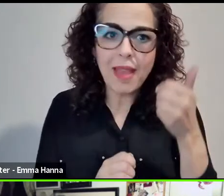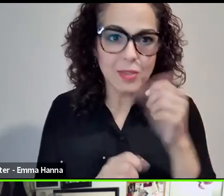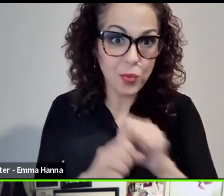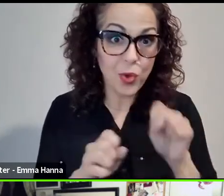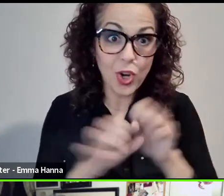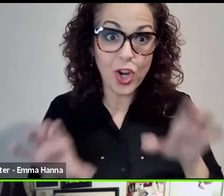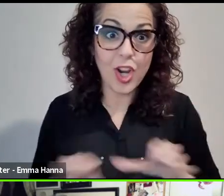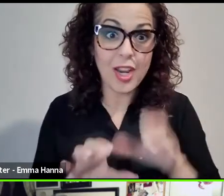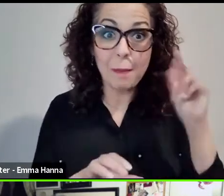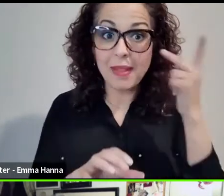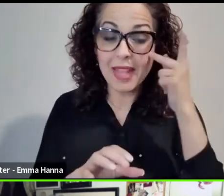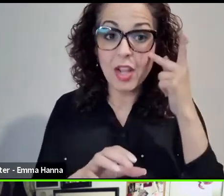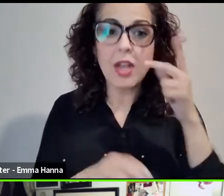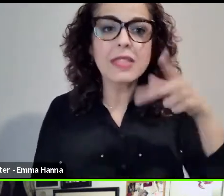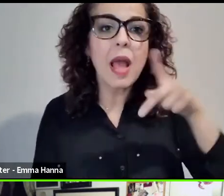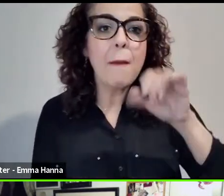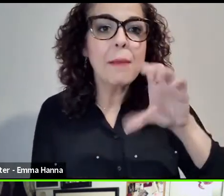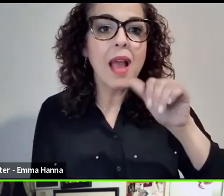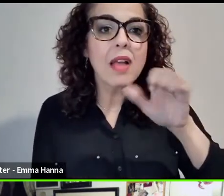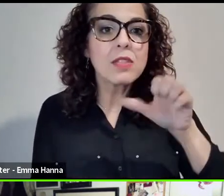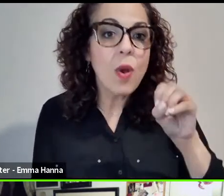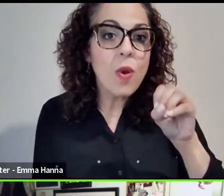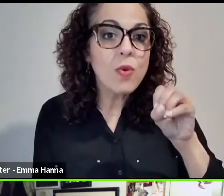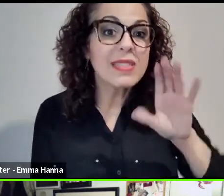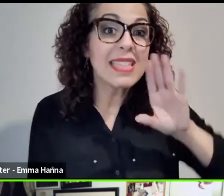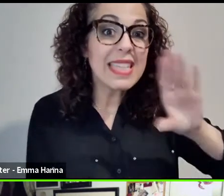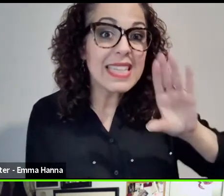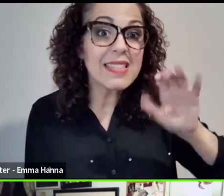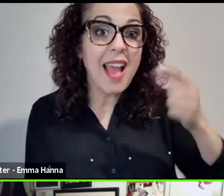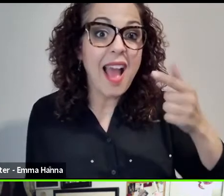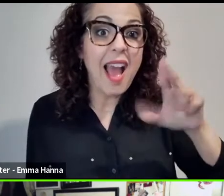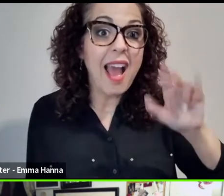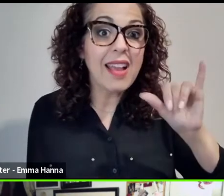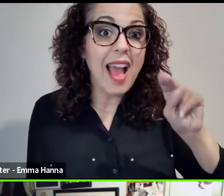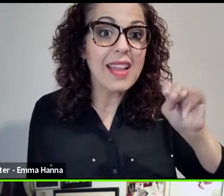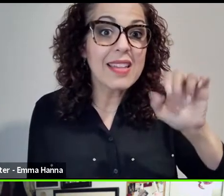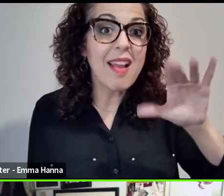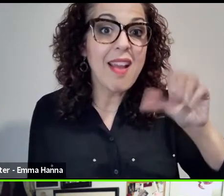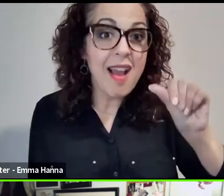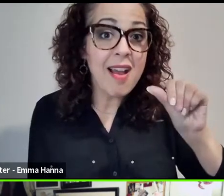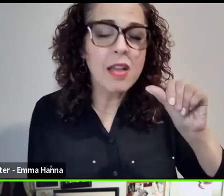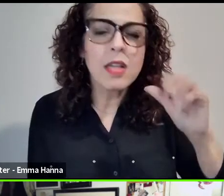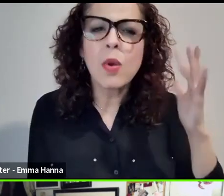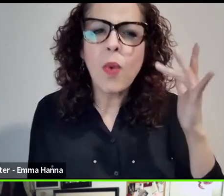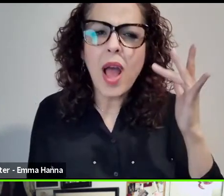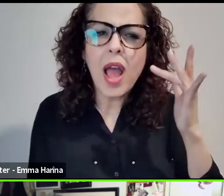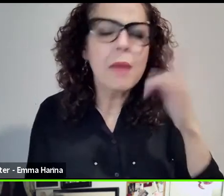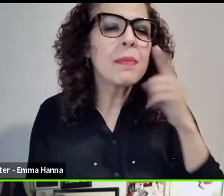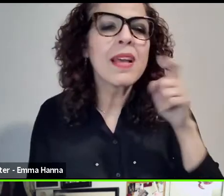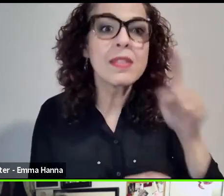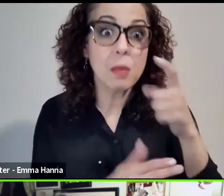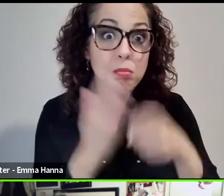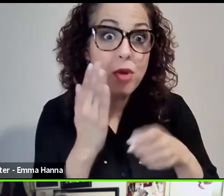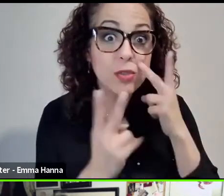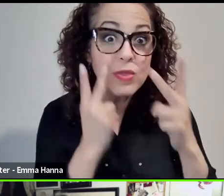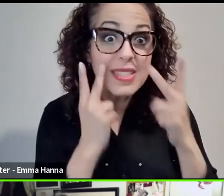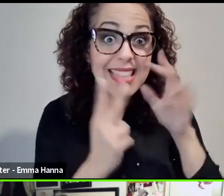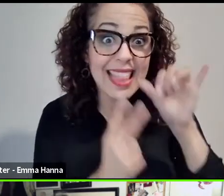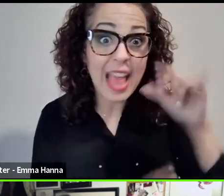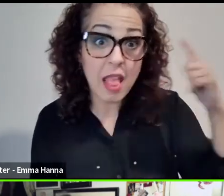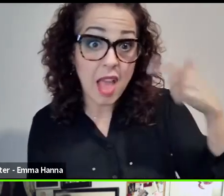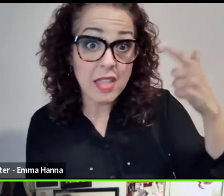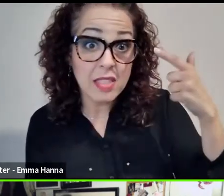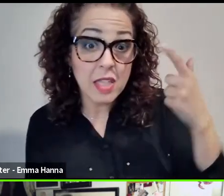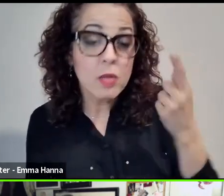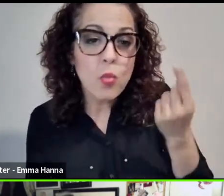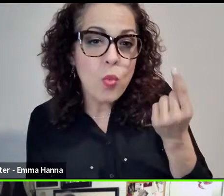was Picasso's Guernica. And the reason that it was the best work of political art was that the price to see it in London was that you had to